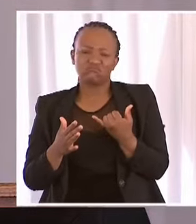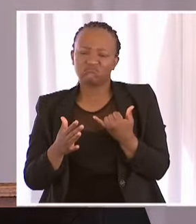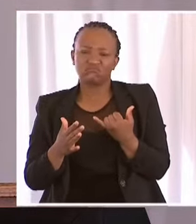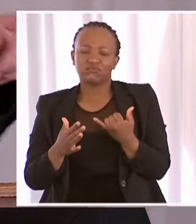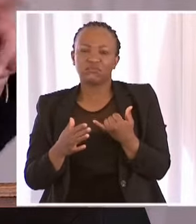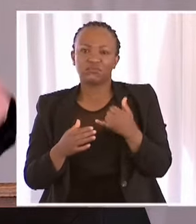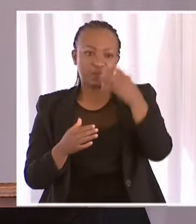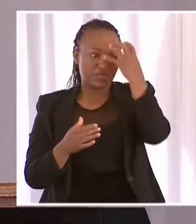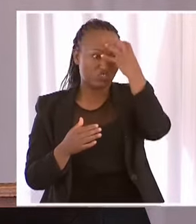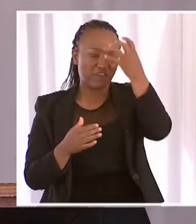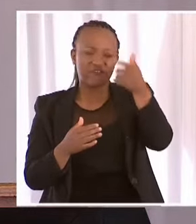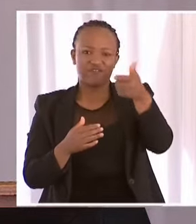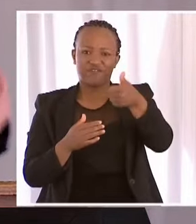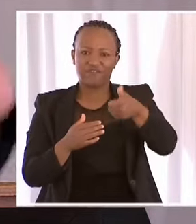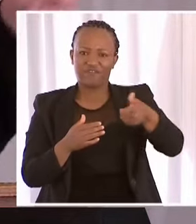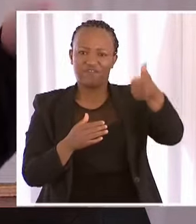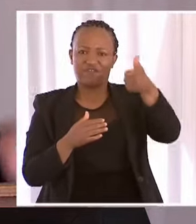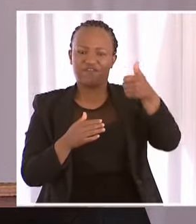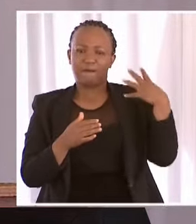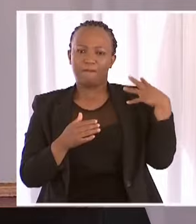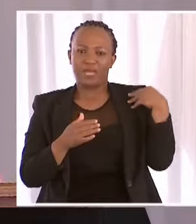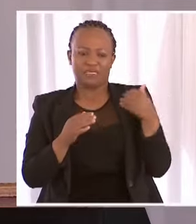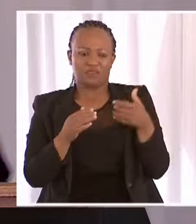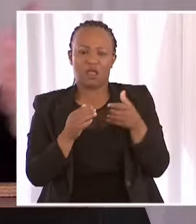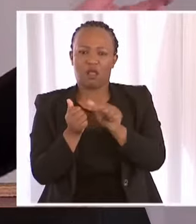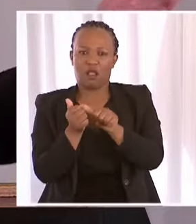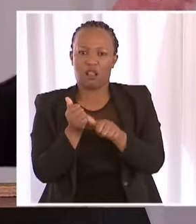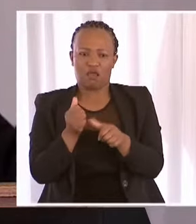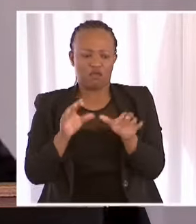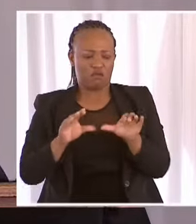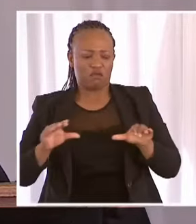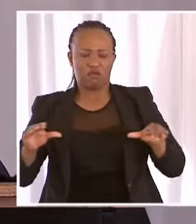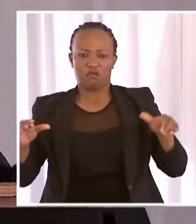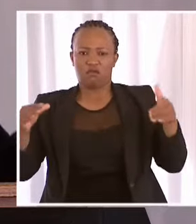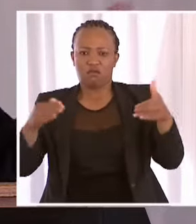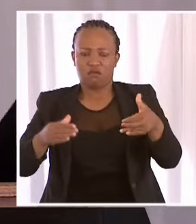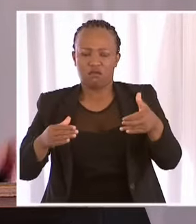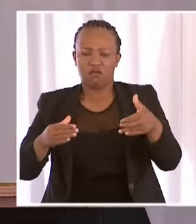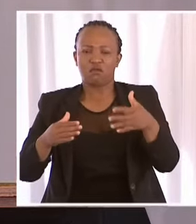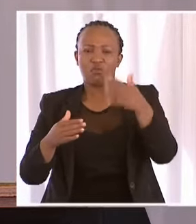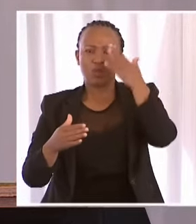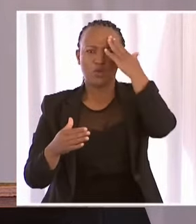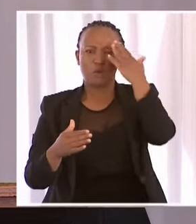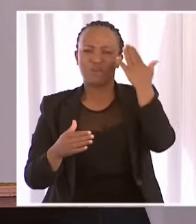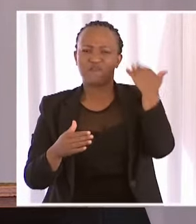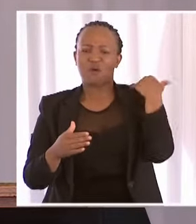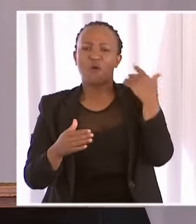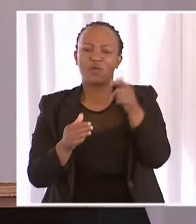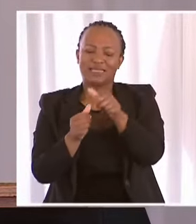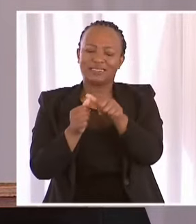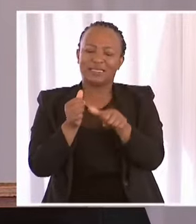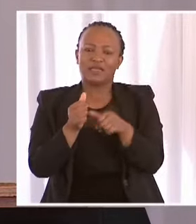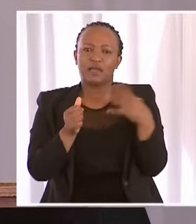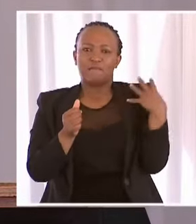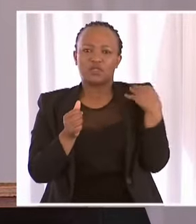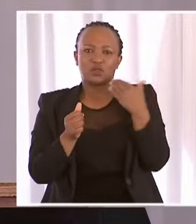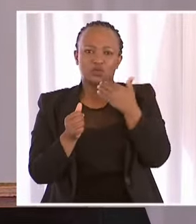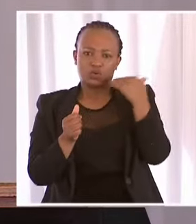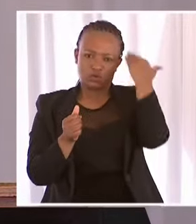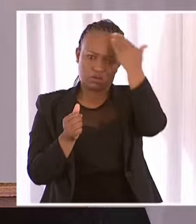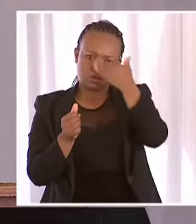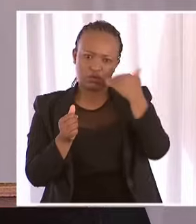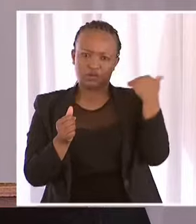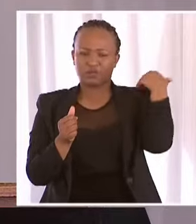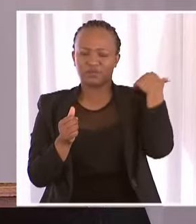a chief whip to the deputies, he was a chief whip to us ministers in Kosazana. We know that very well. And not only that,